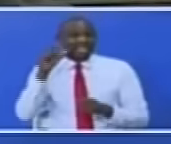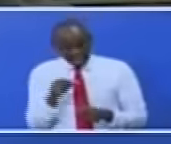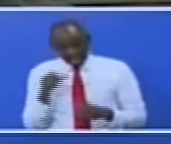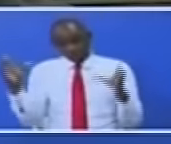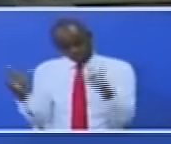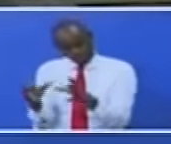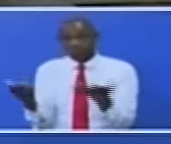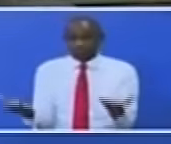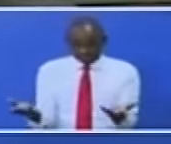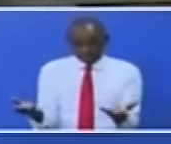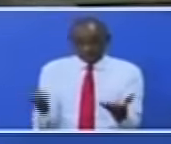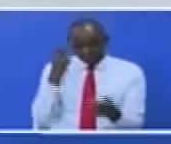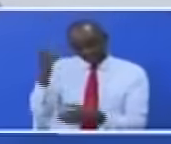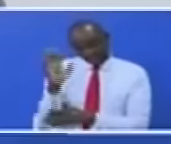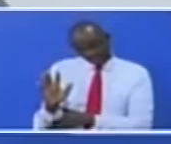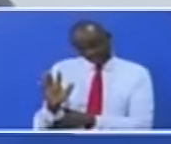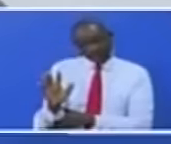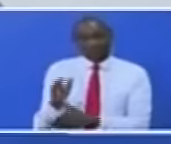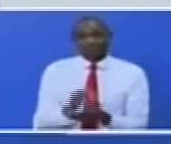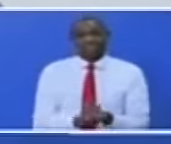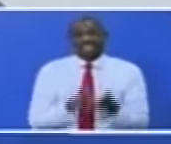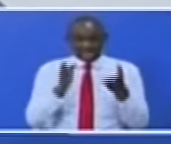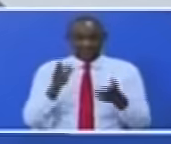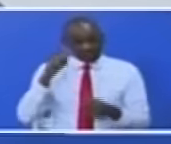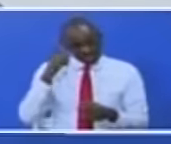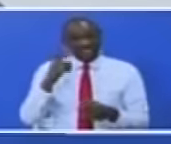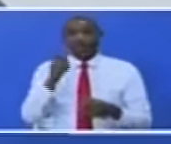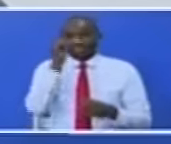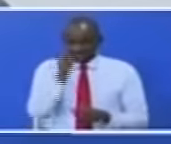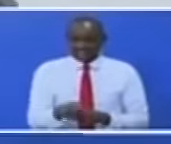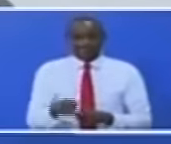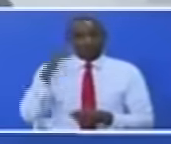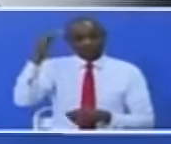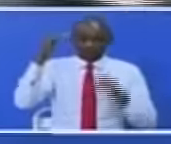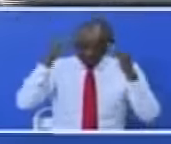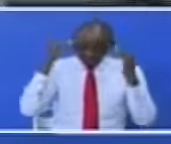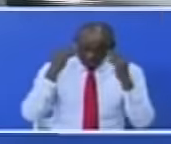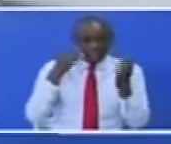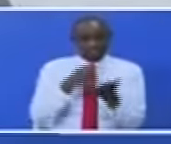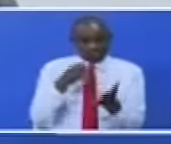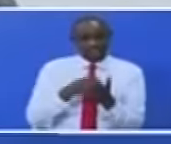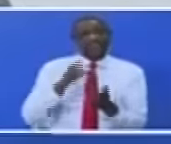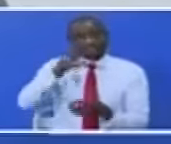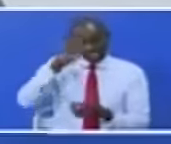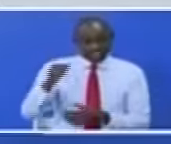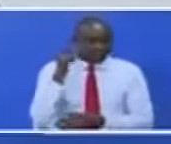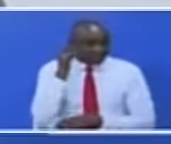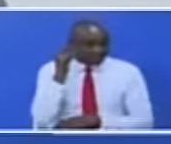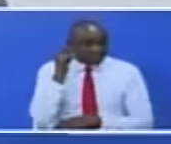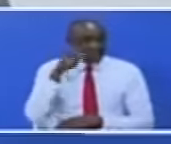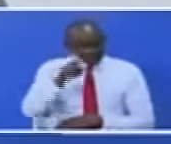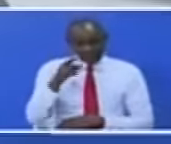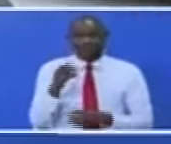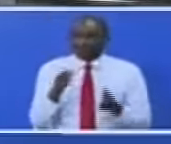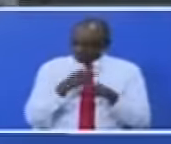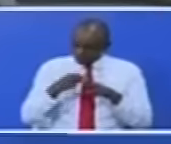gender perspective. Now, with three judges of the Supreme Court, including the Chief Justice, staring at a possible exit